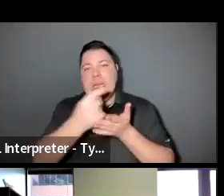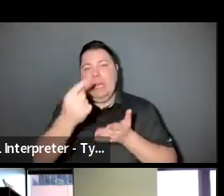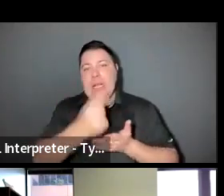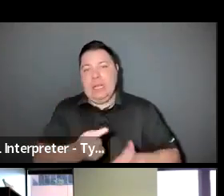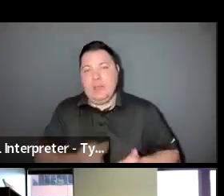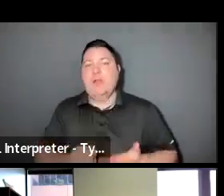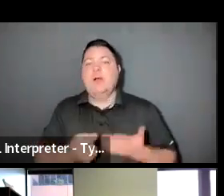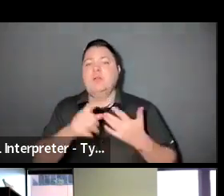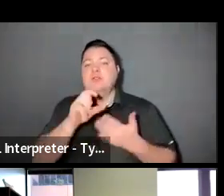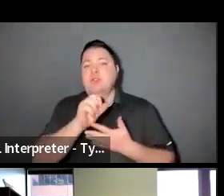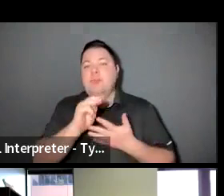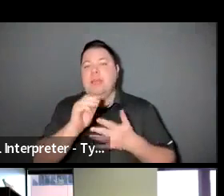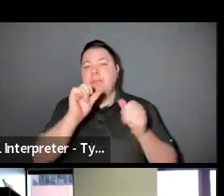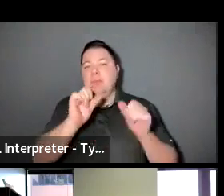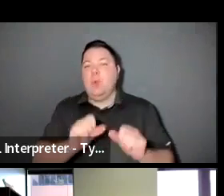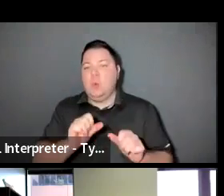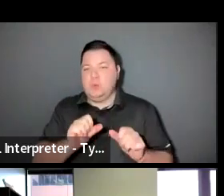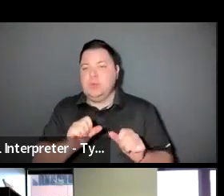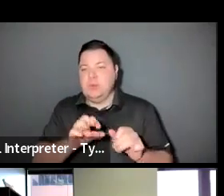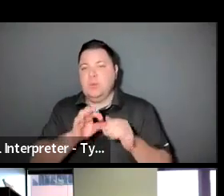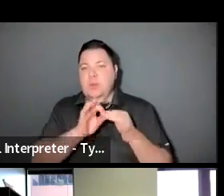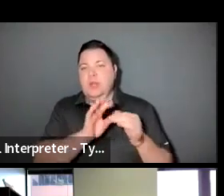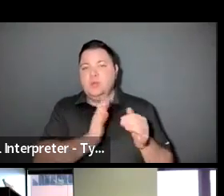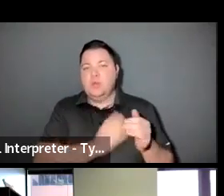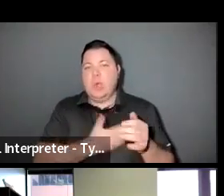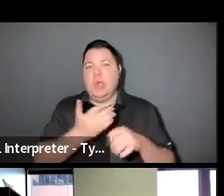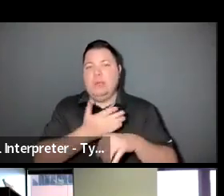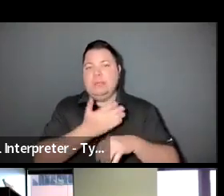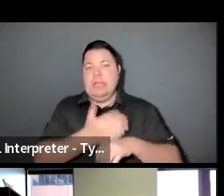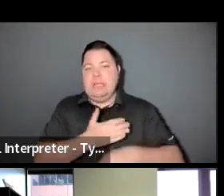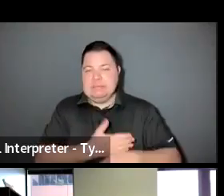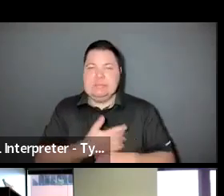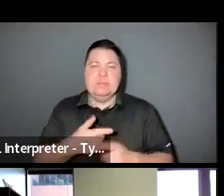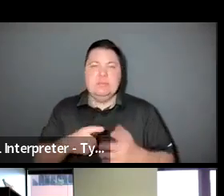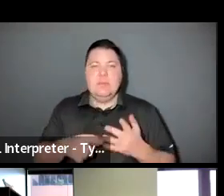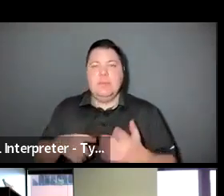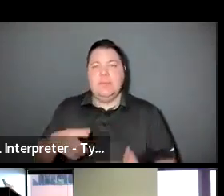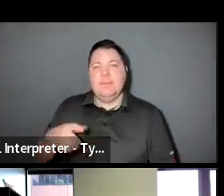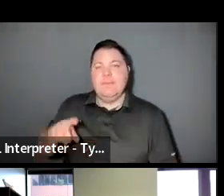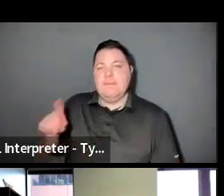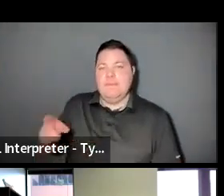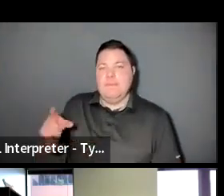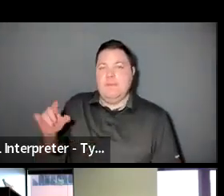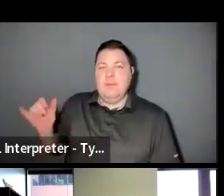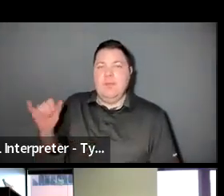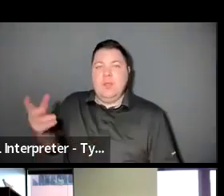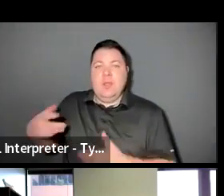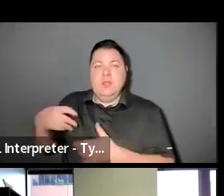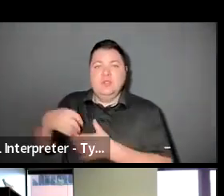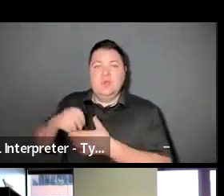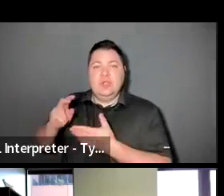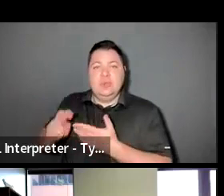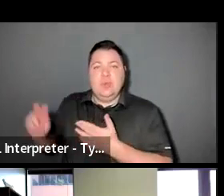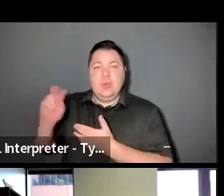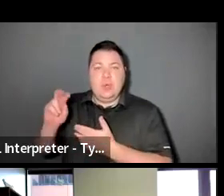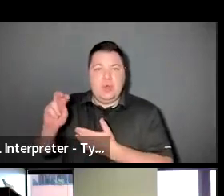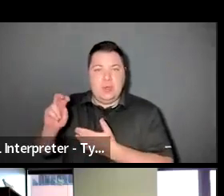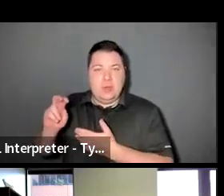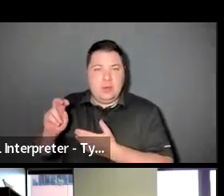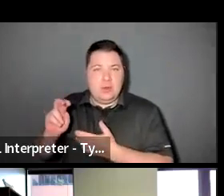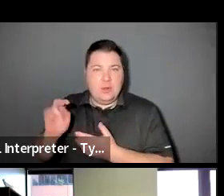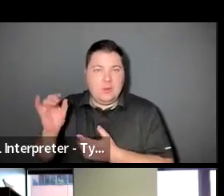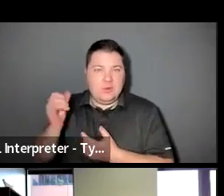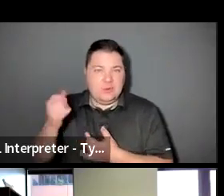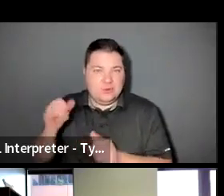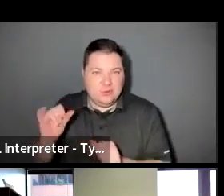social media posts with regard to our updates. On the front of our internal tours, I'm also trying